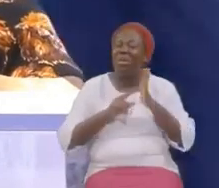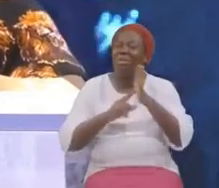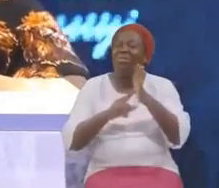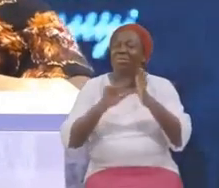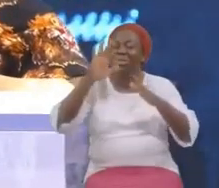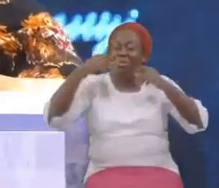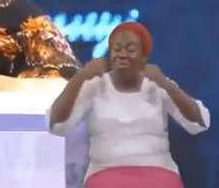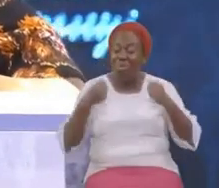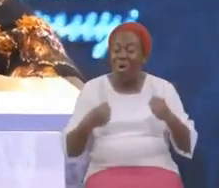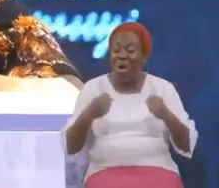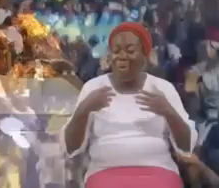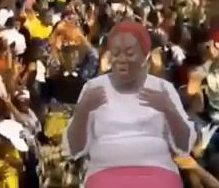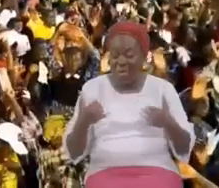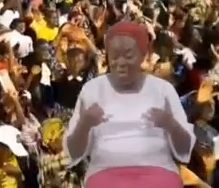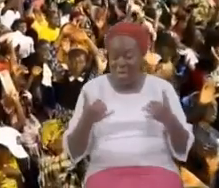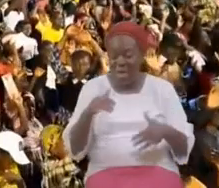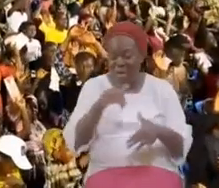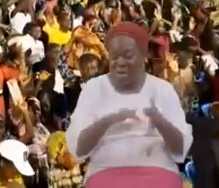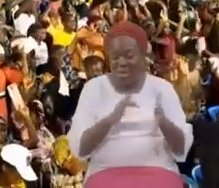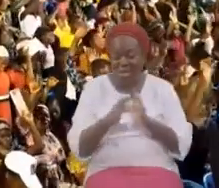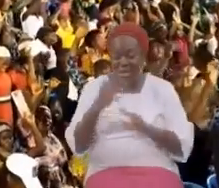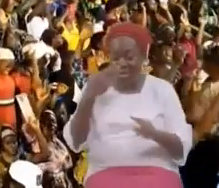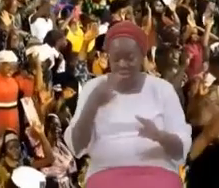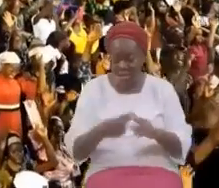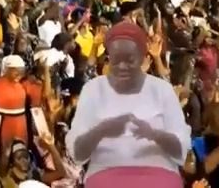in Jesus' name. Amen.